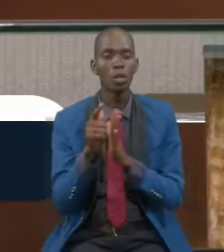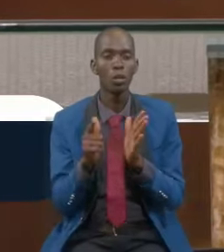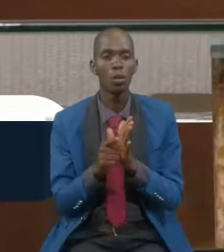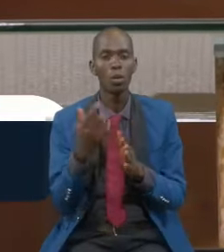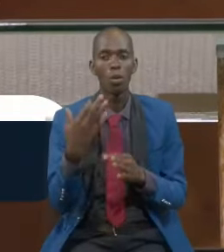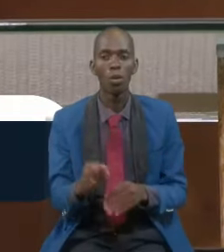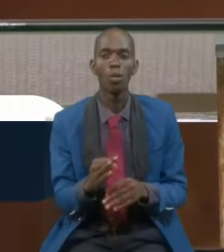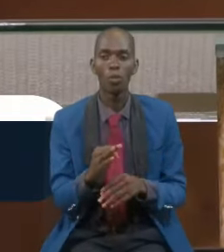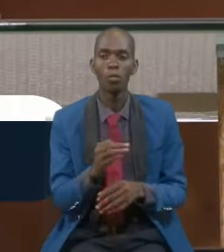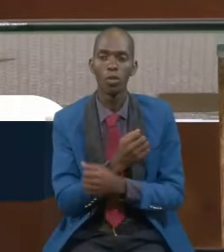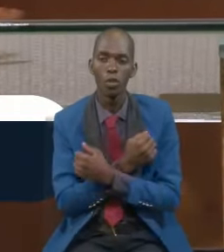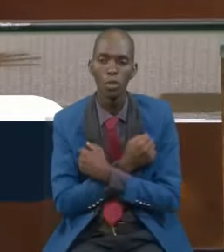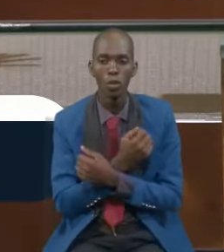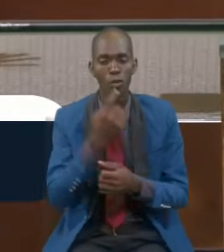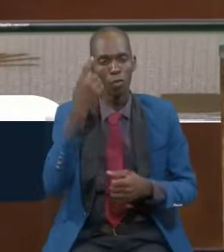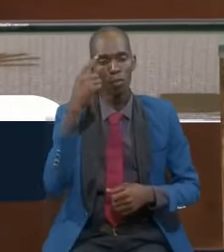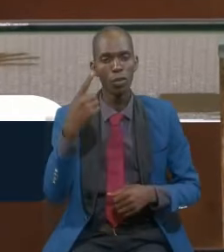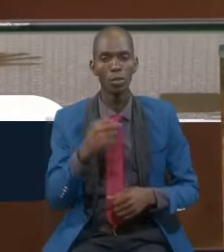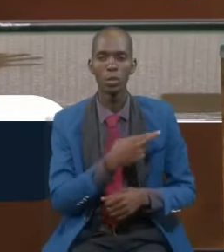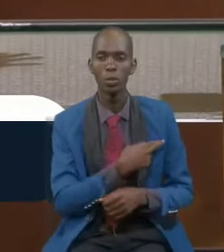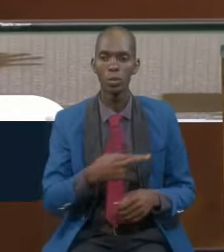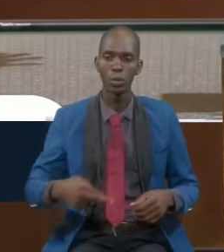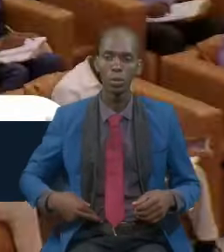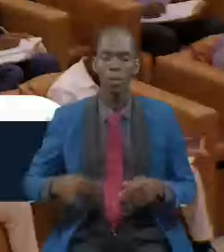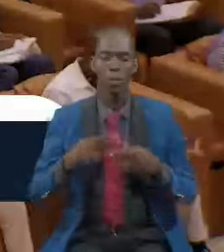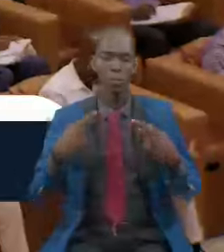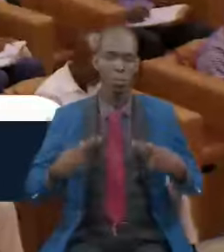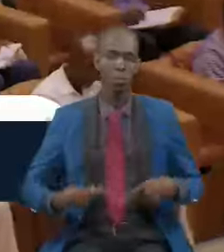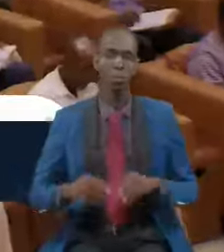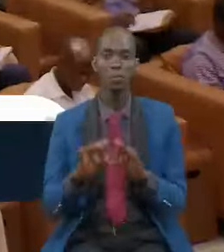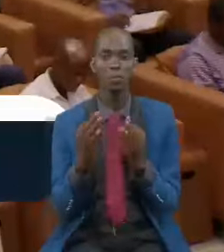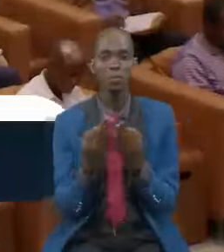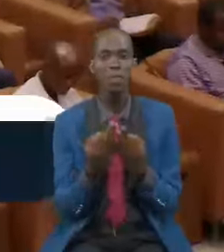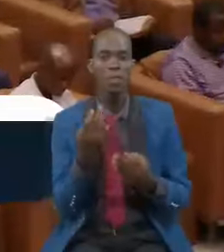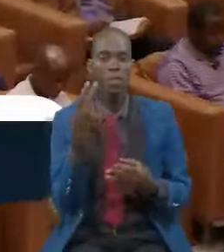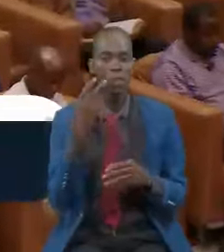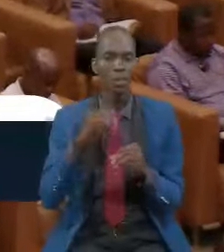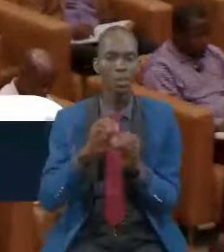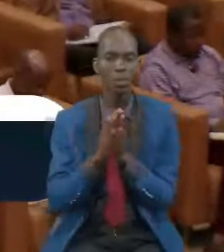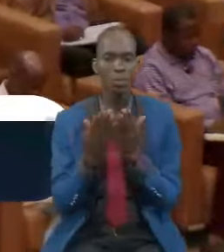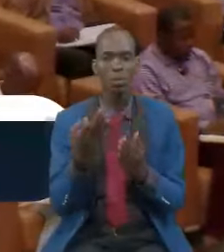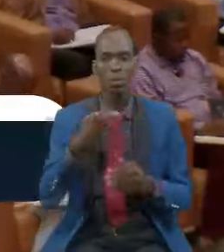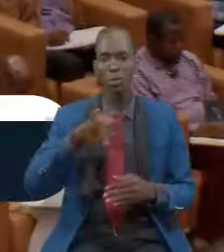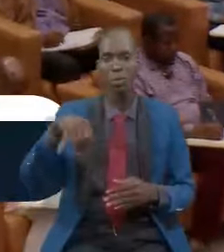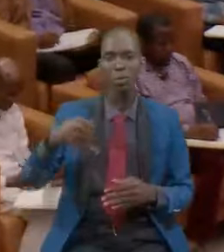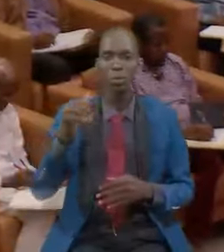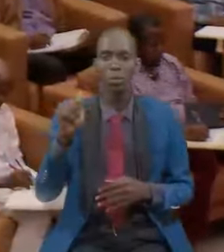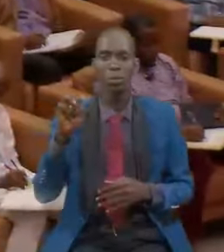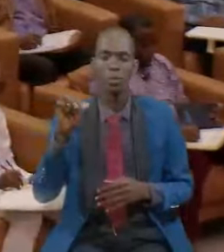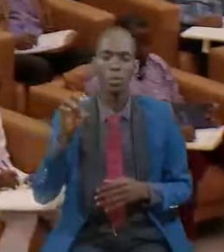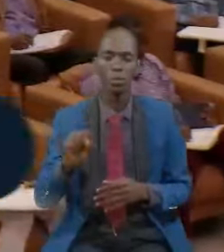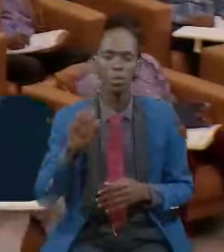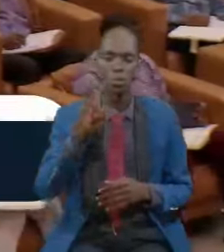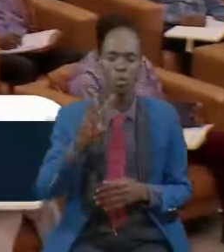love for the royal priesthood. We're looking at James chapter 2, and I'm reading